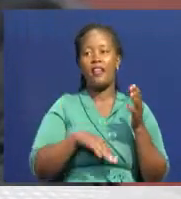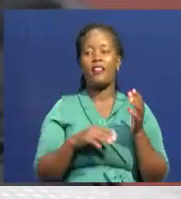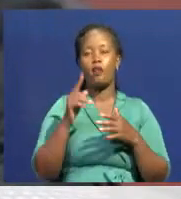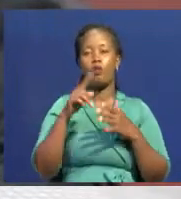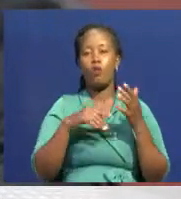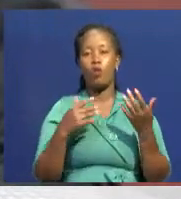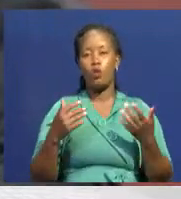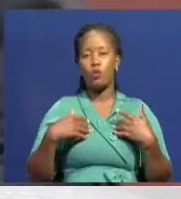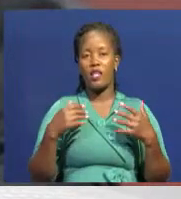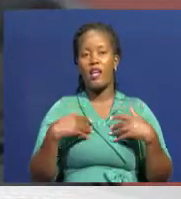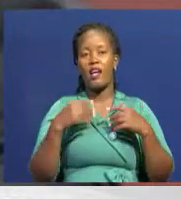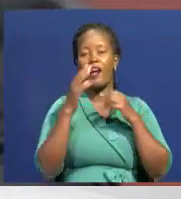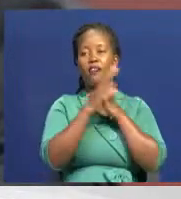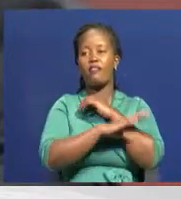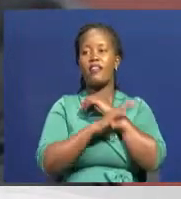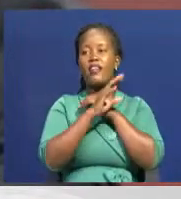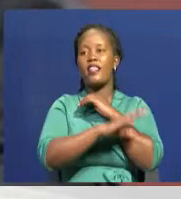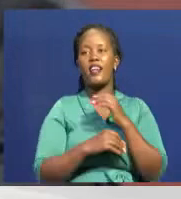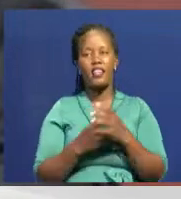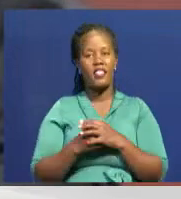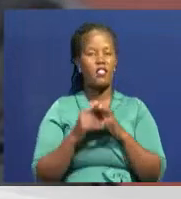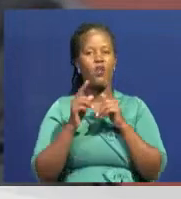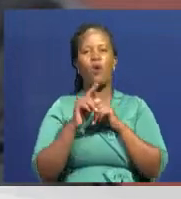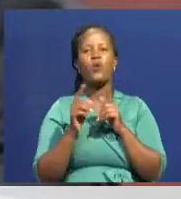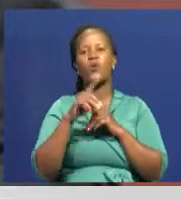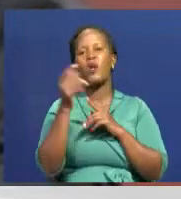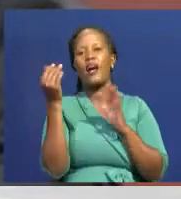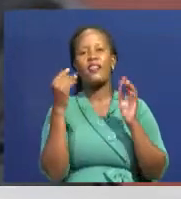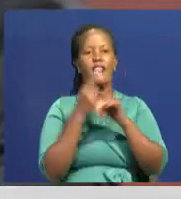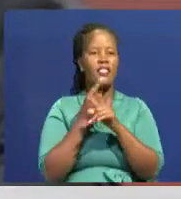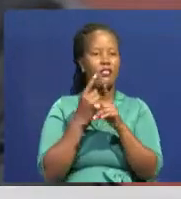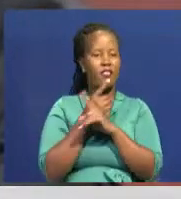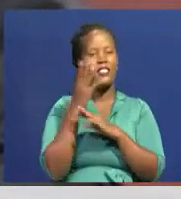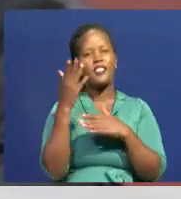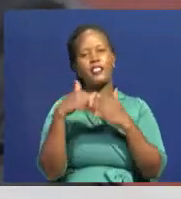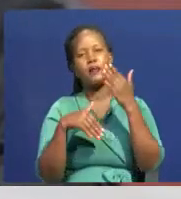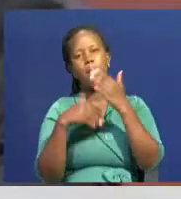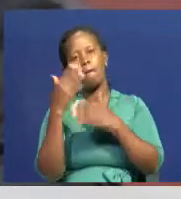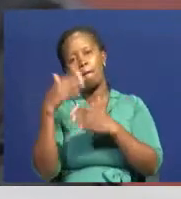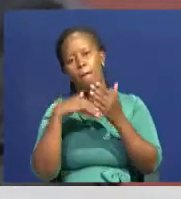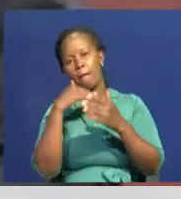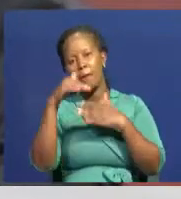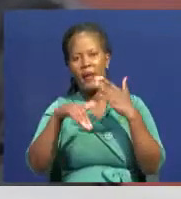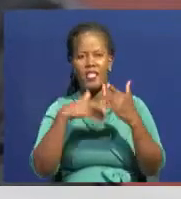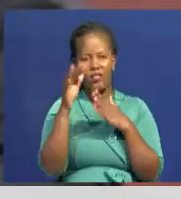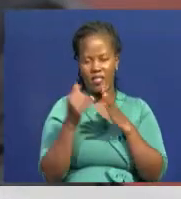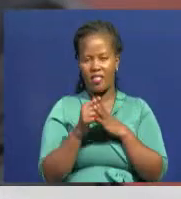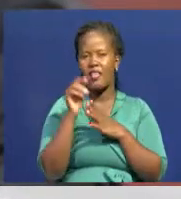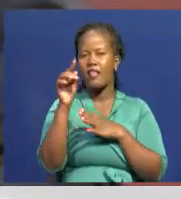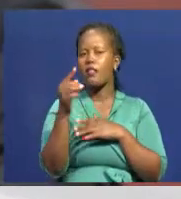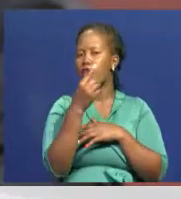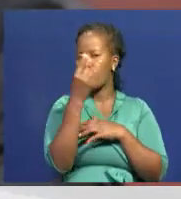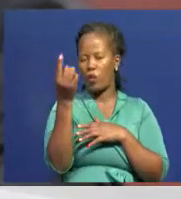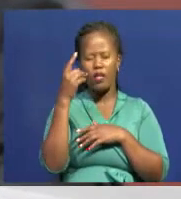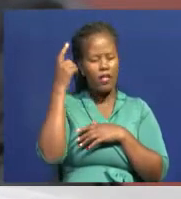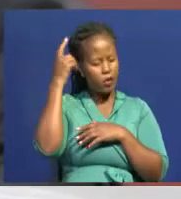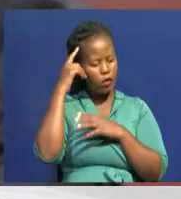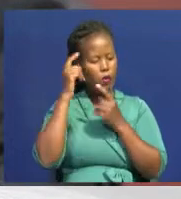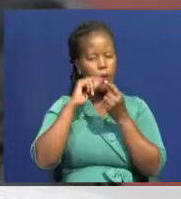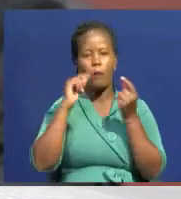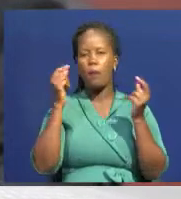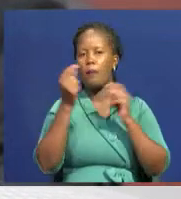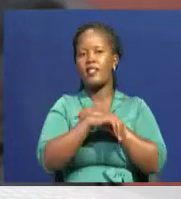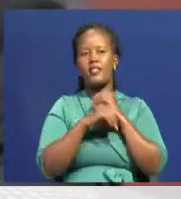have around for the tiles, for example, and other materials. We need to change. It's a total mindset change that we need to do.